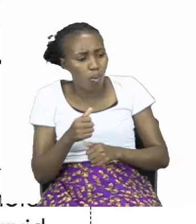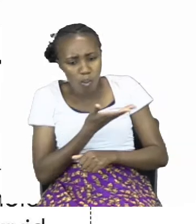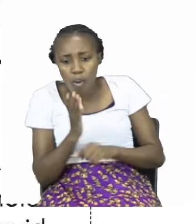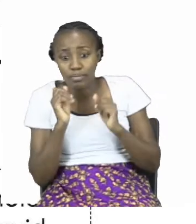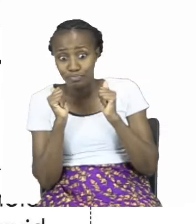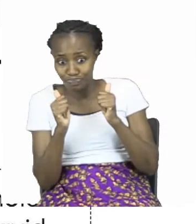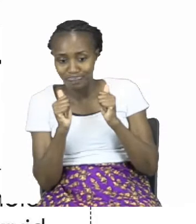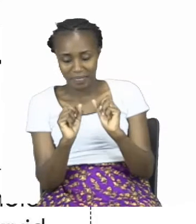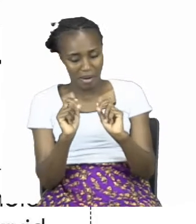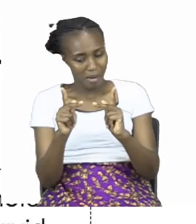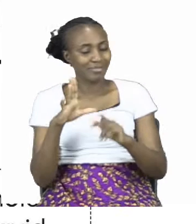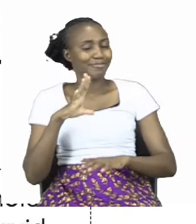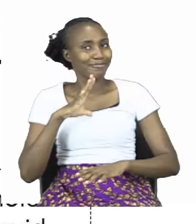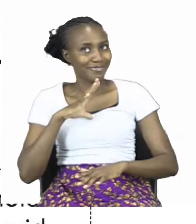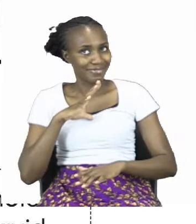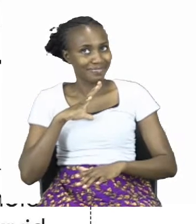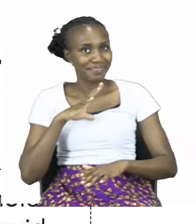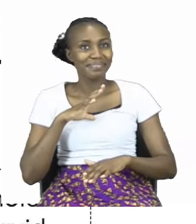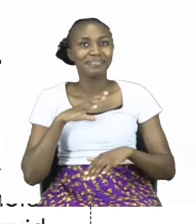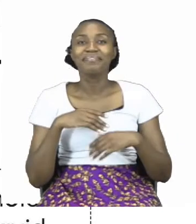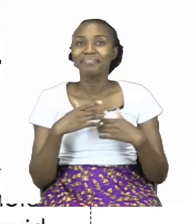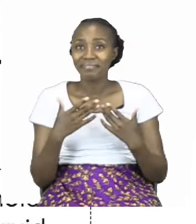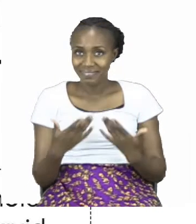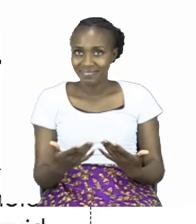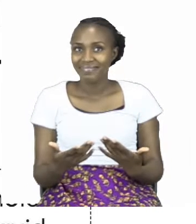sure everything was just right.